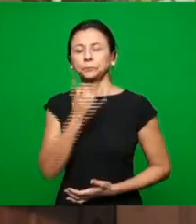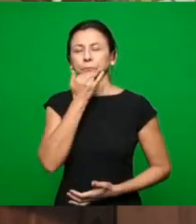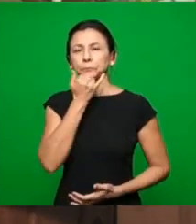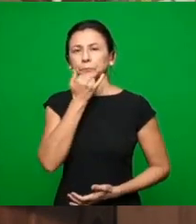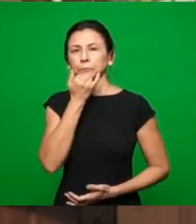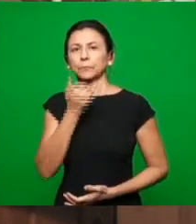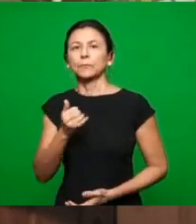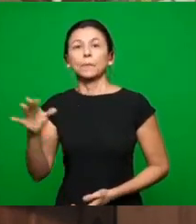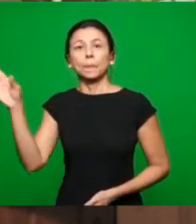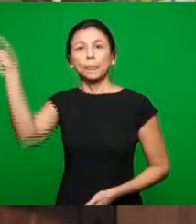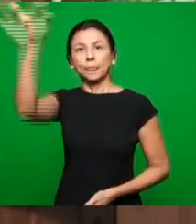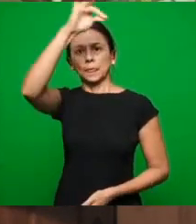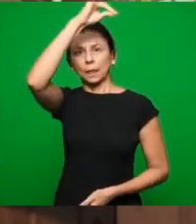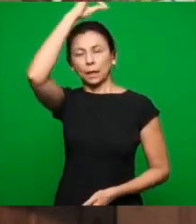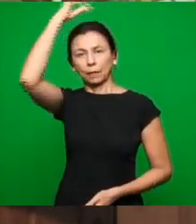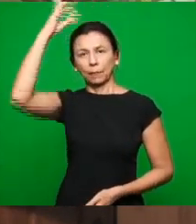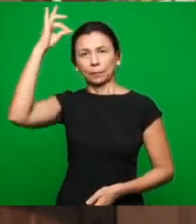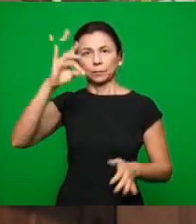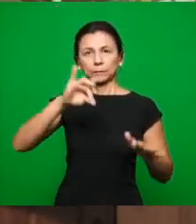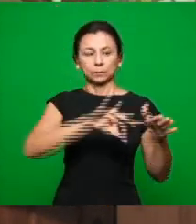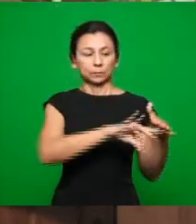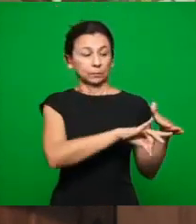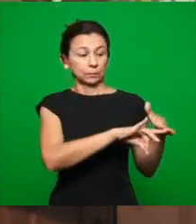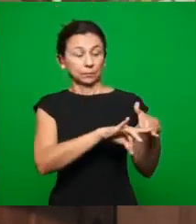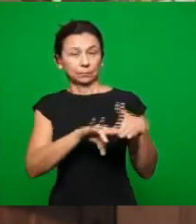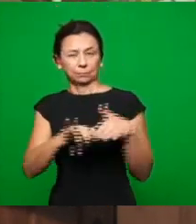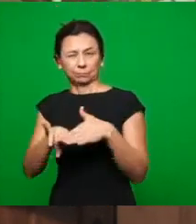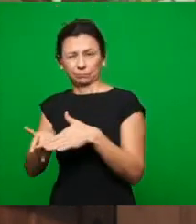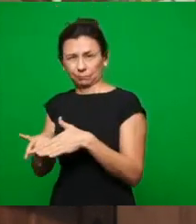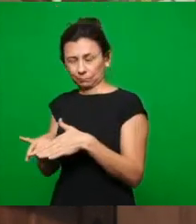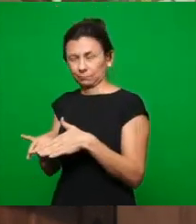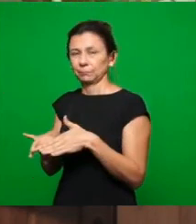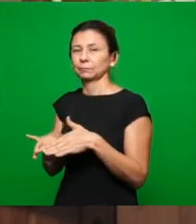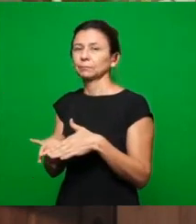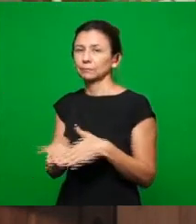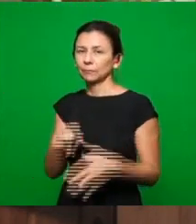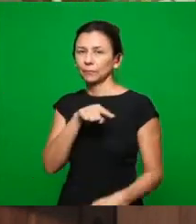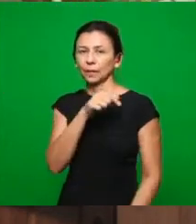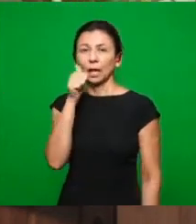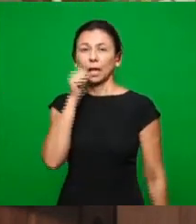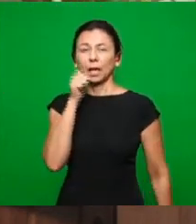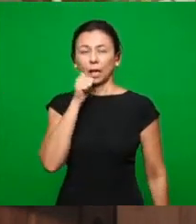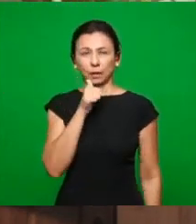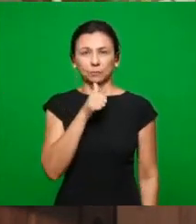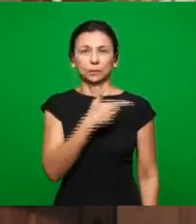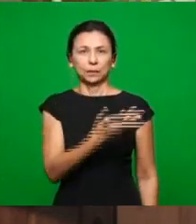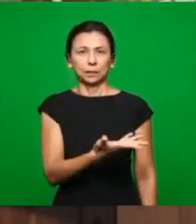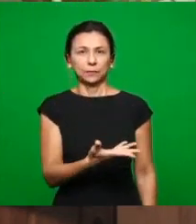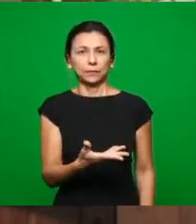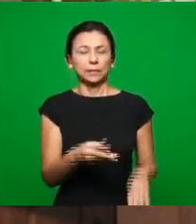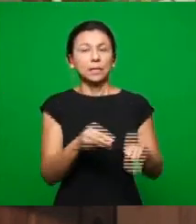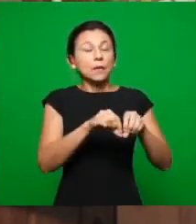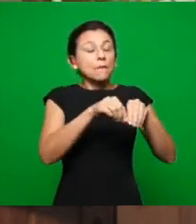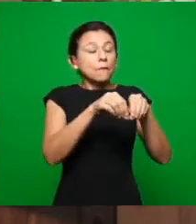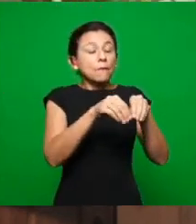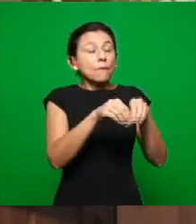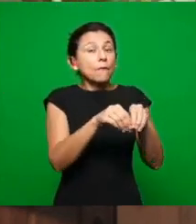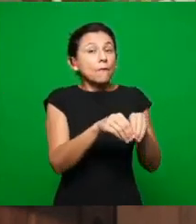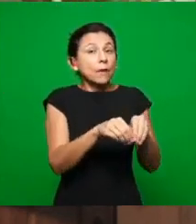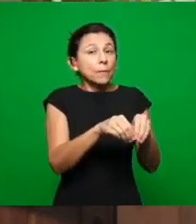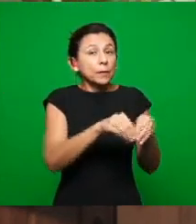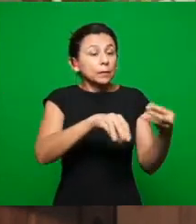was pushed aside and Jezebel entered. What did she do? She put leaven in the three measures of wheat. So